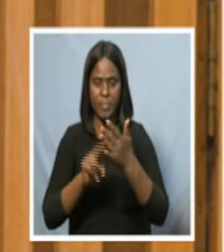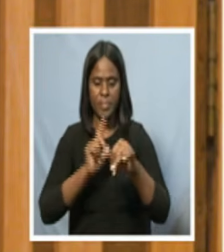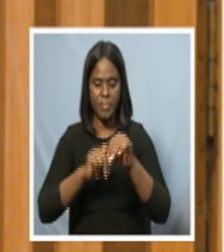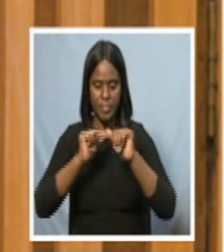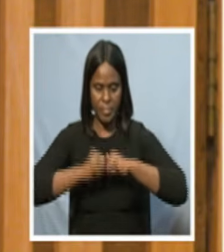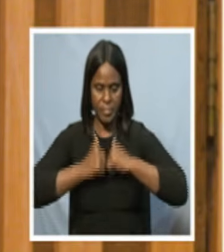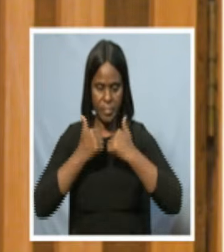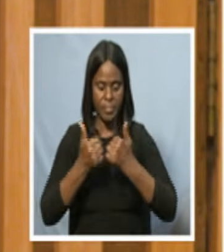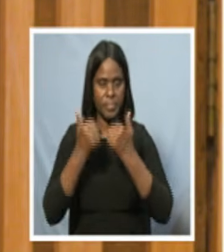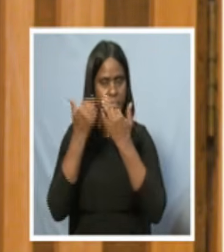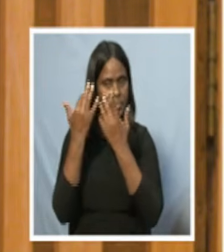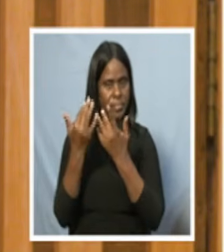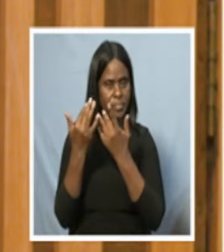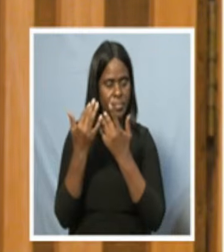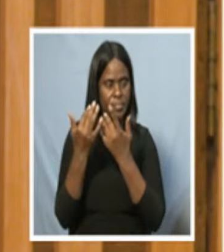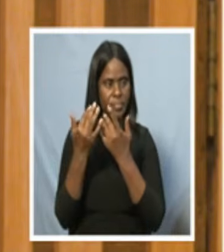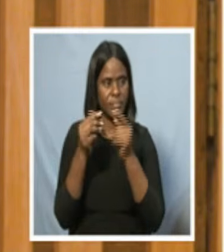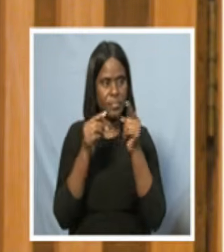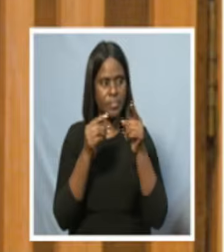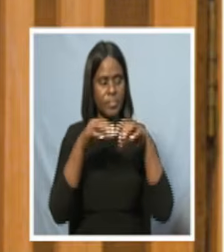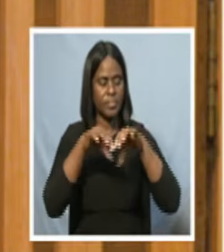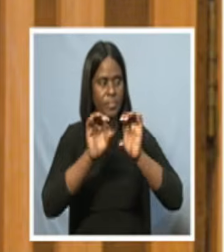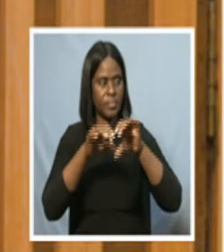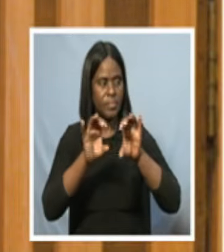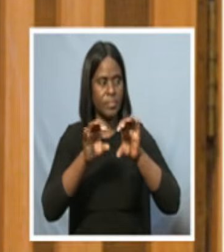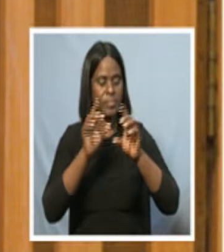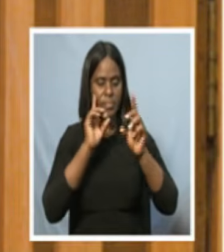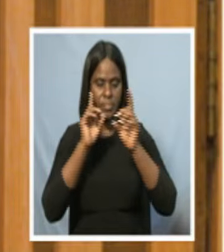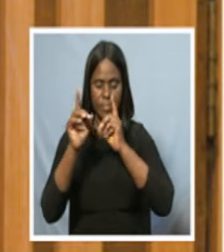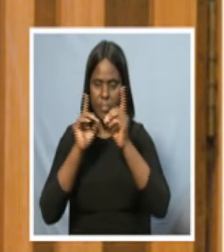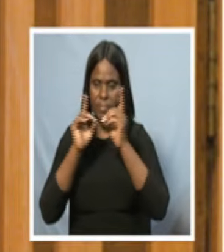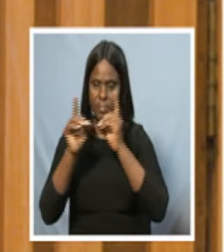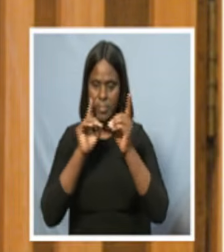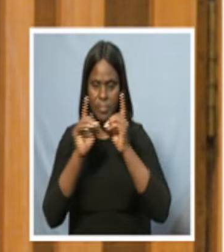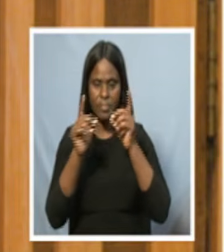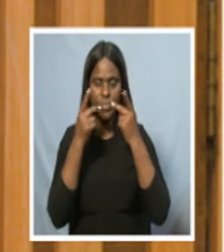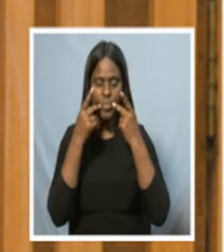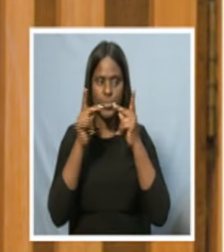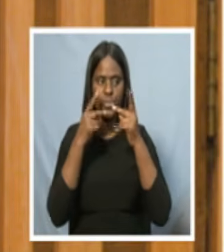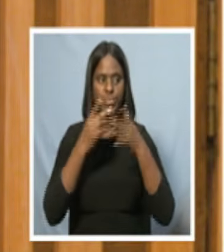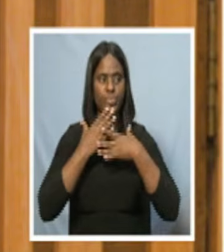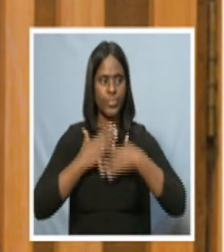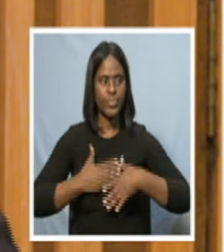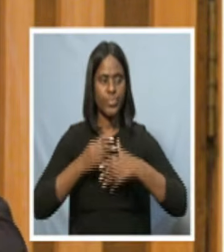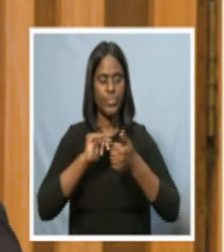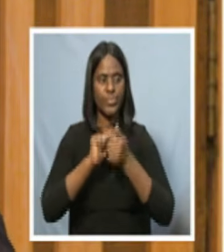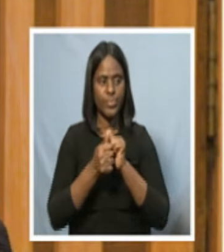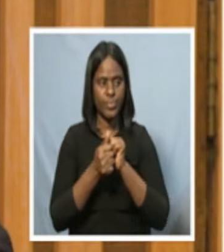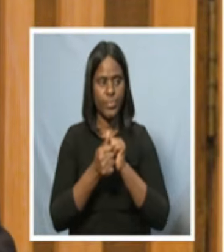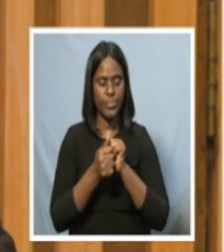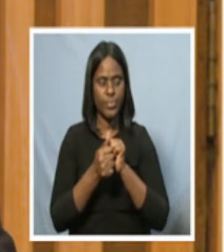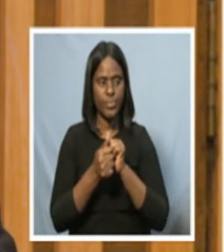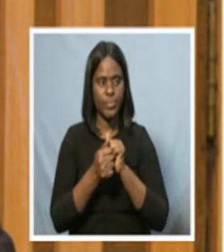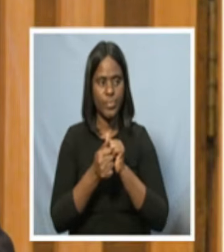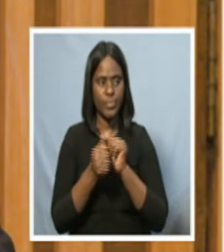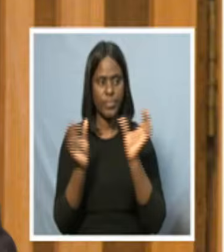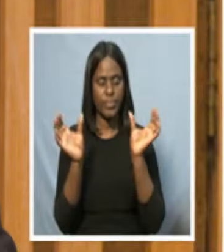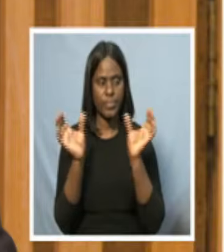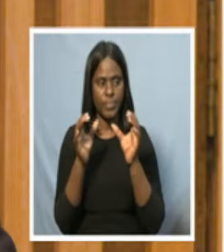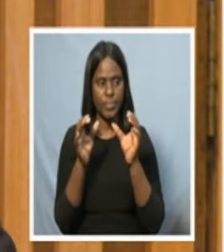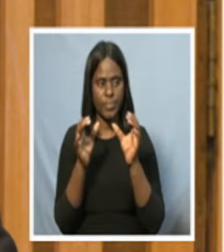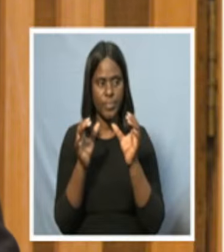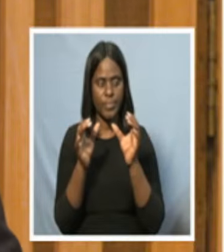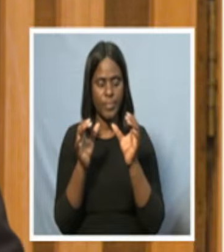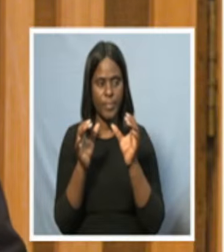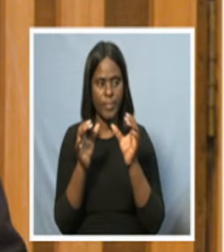expect the House to continue debating the public holidays amendment bill, and we expect the committee of